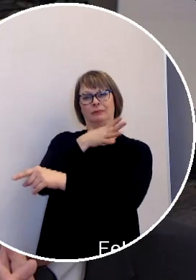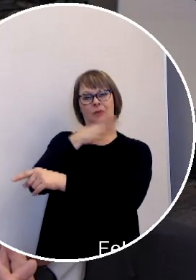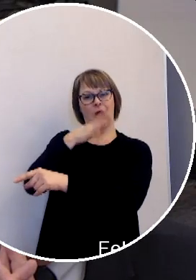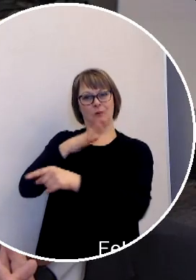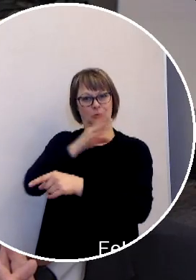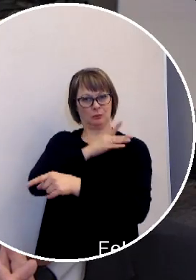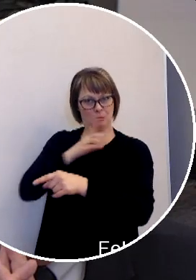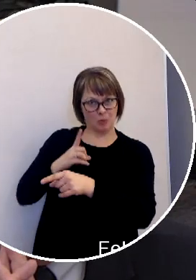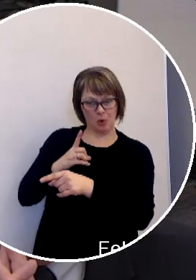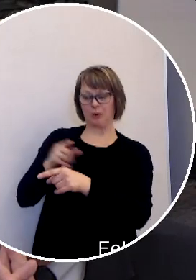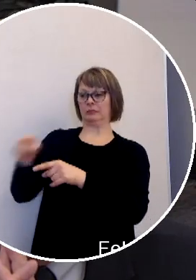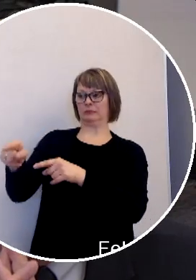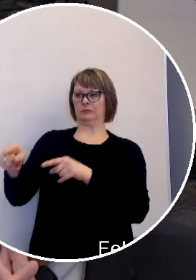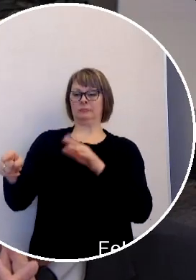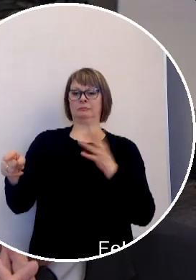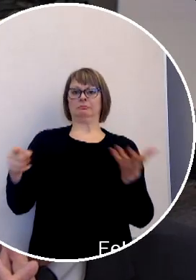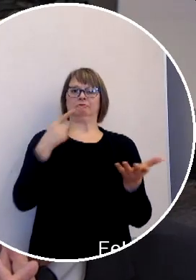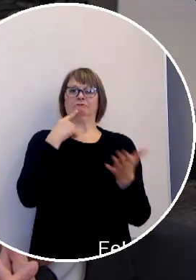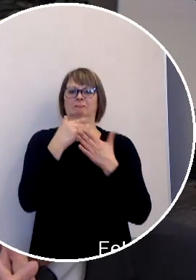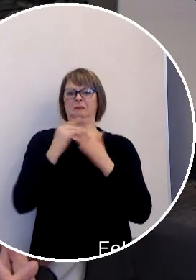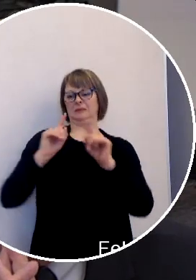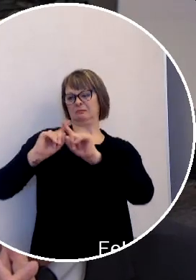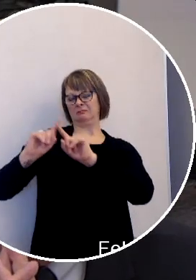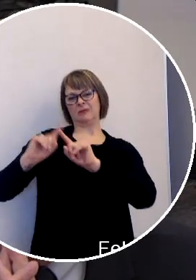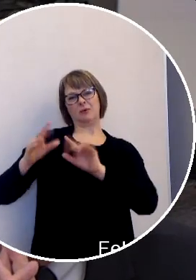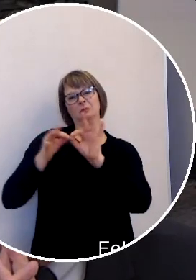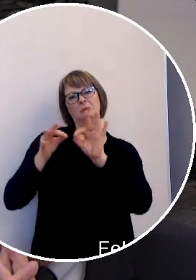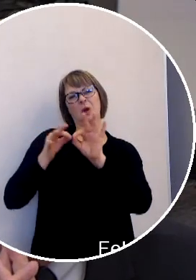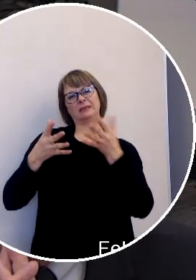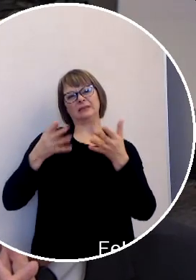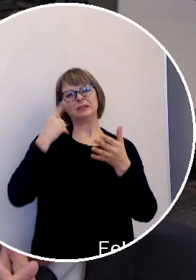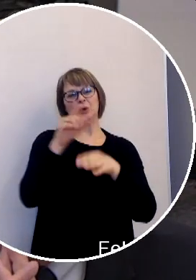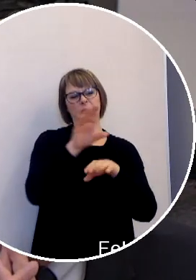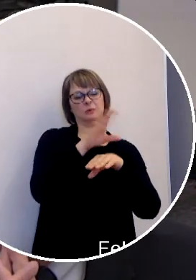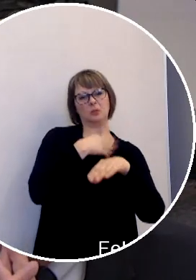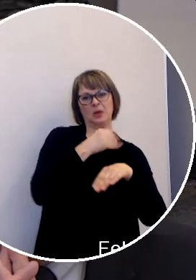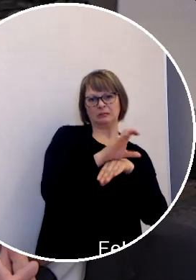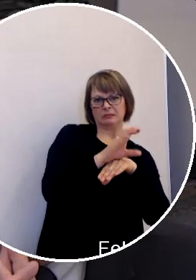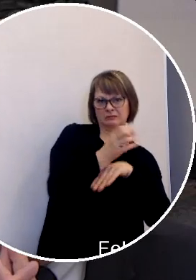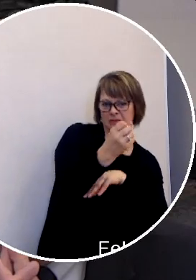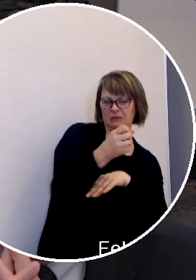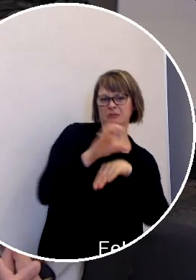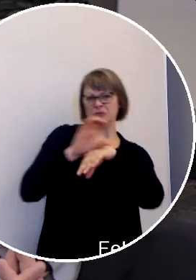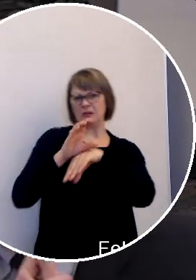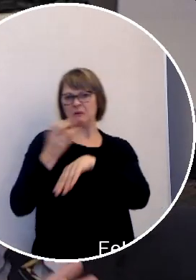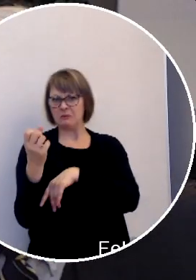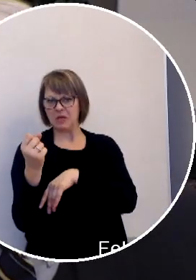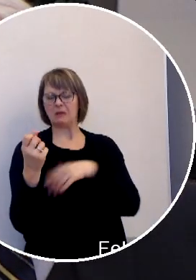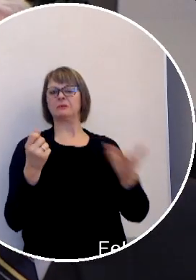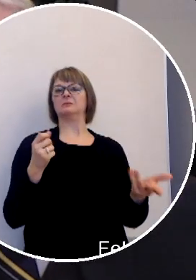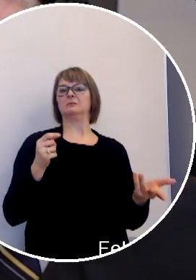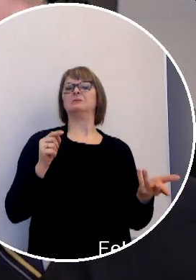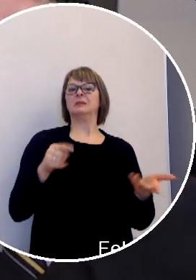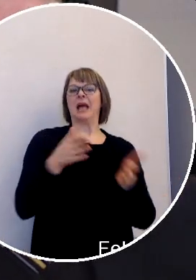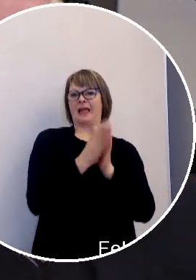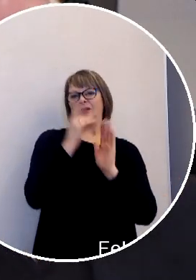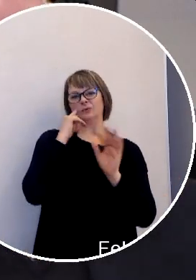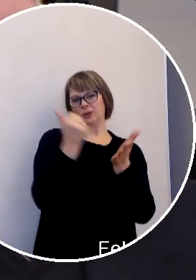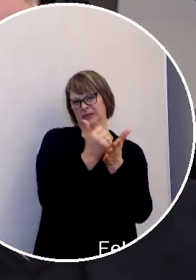Association, chocolate milk, school milk prices, etc. And Mr. Tobin asked the DFNL Board for